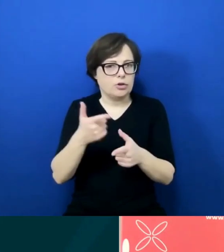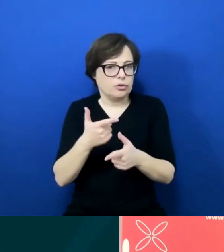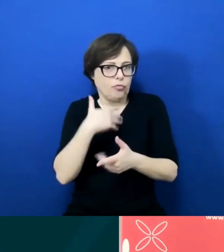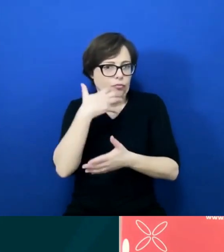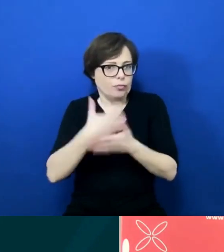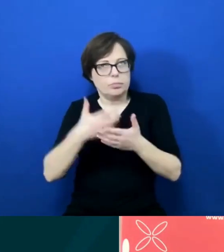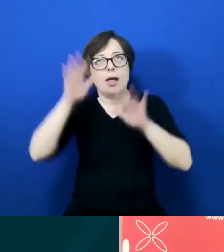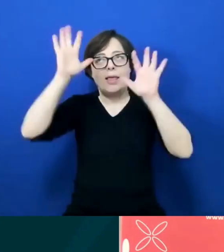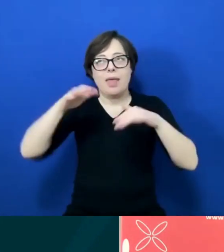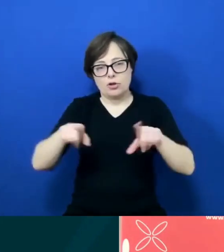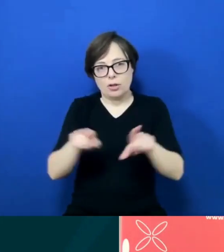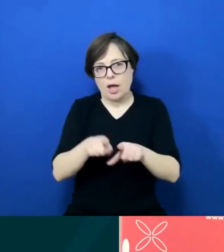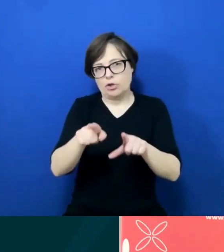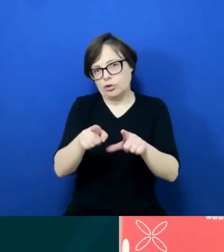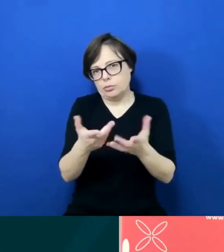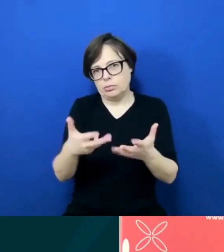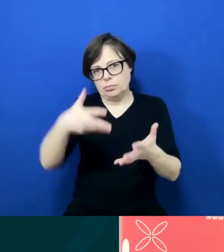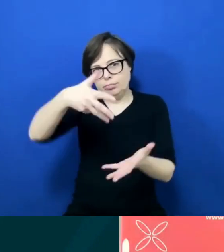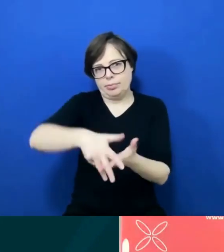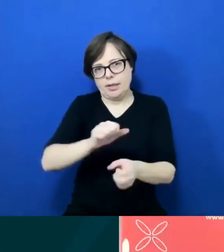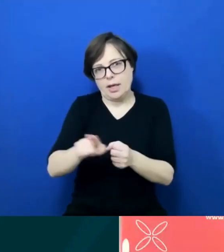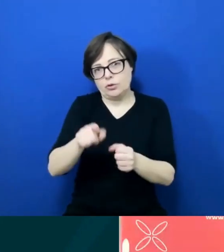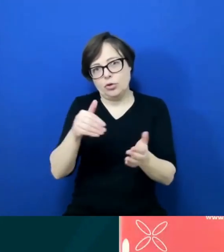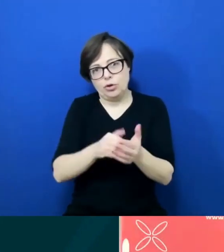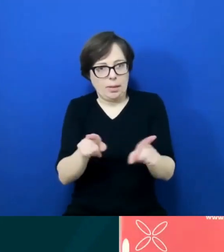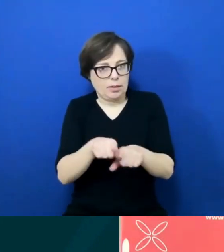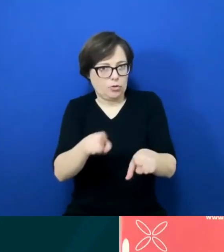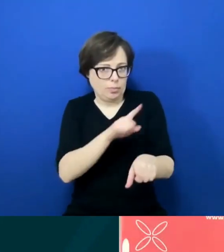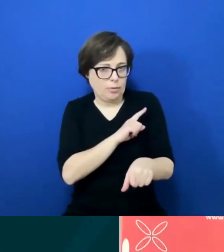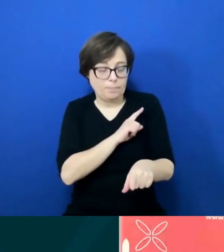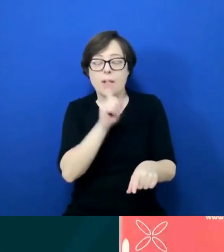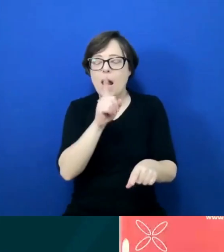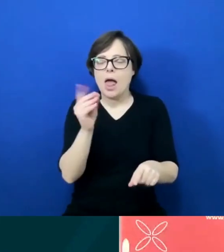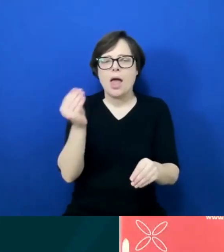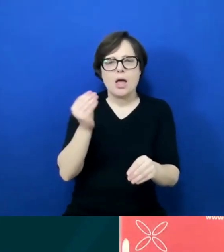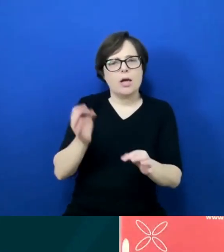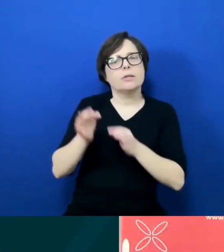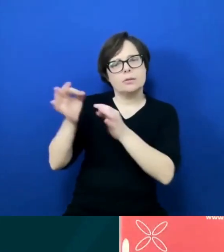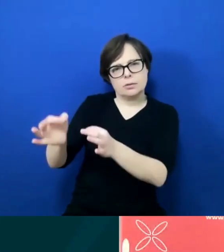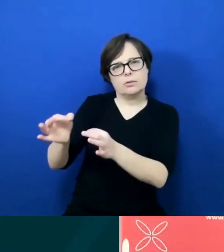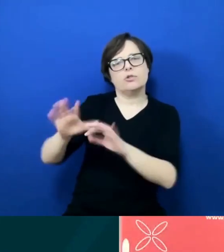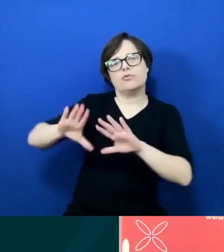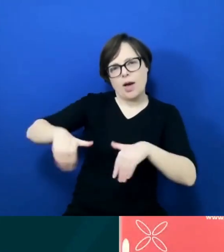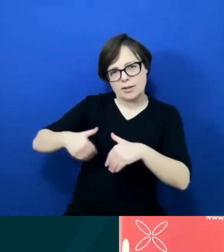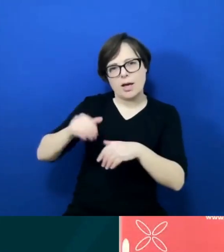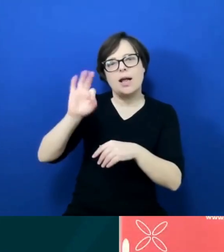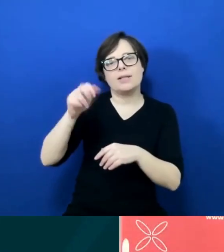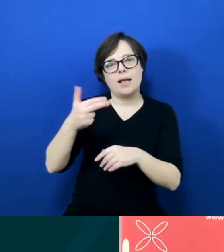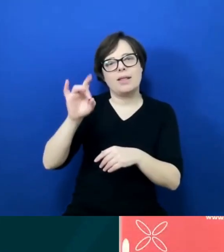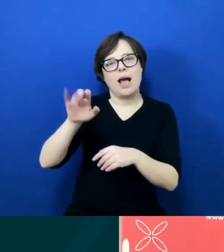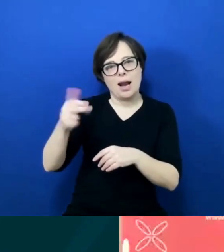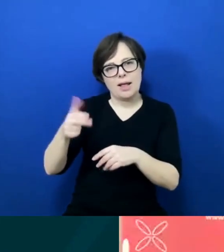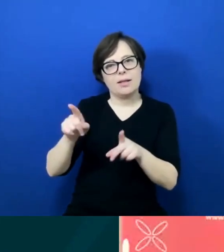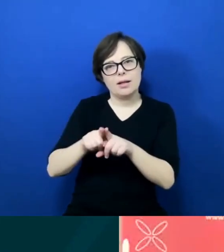add, and they have also participated in the management of rainwater. But before we pass the floor to our Swiss colleagues and listen to